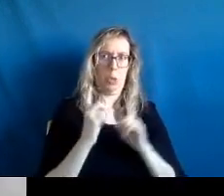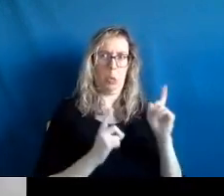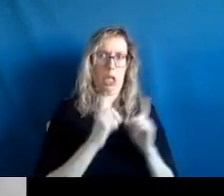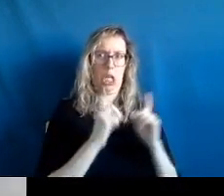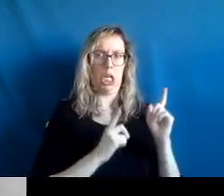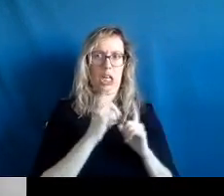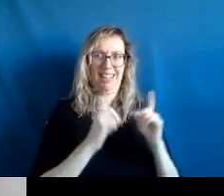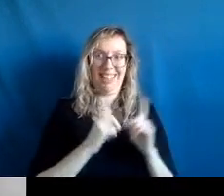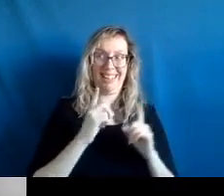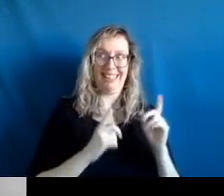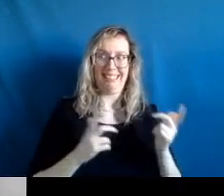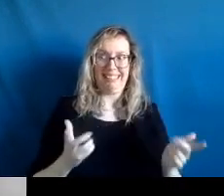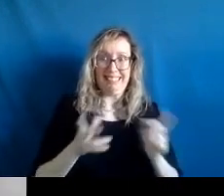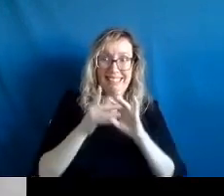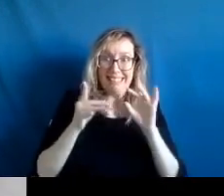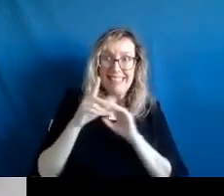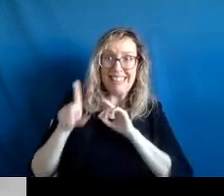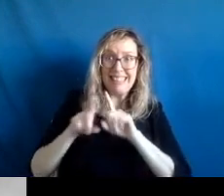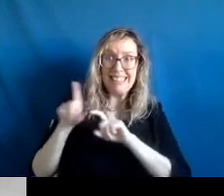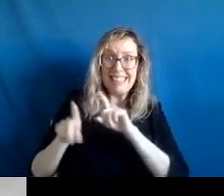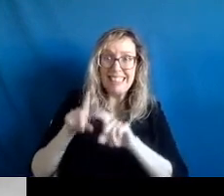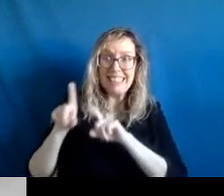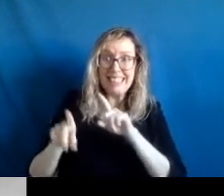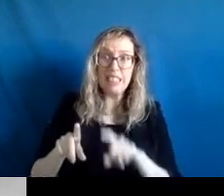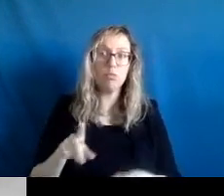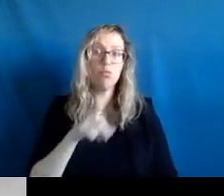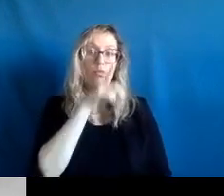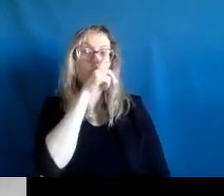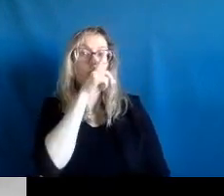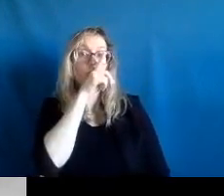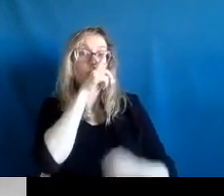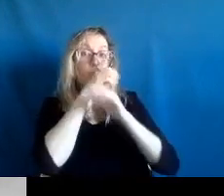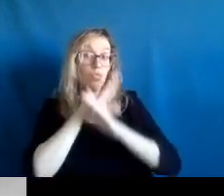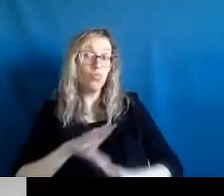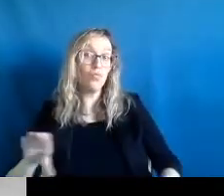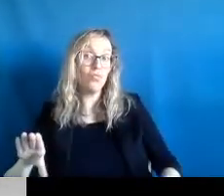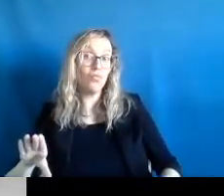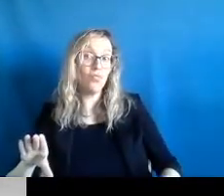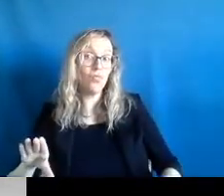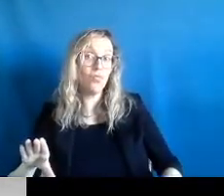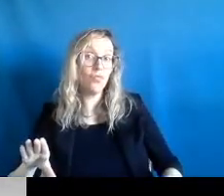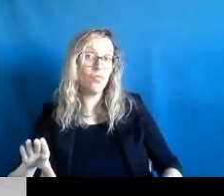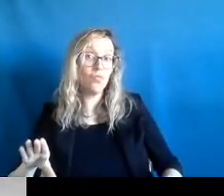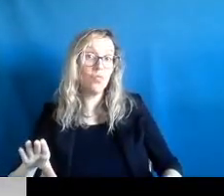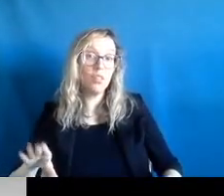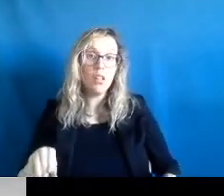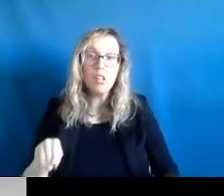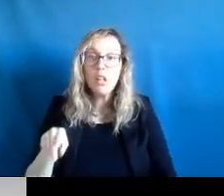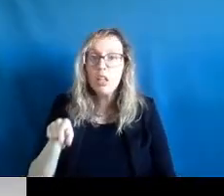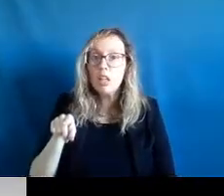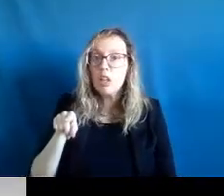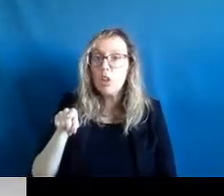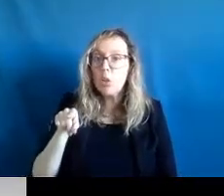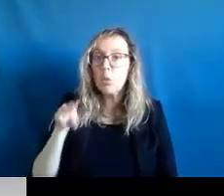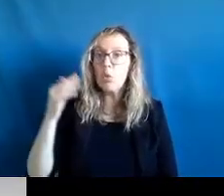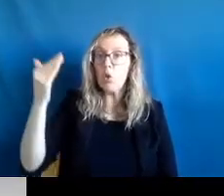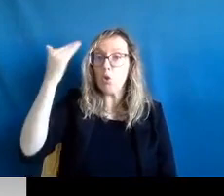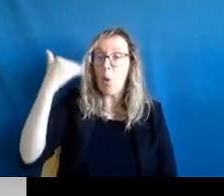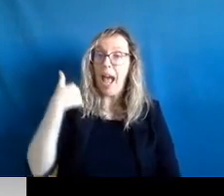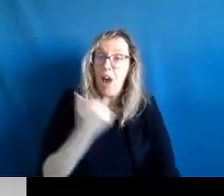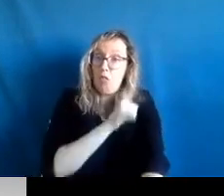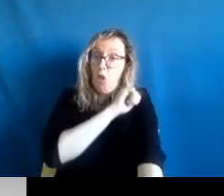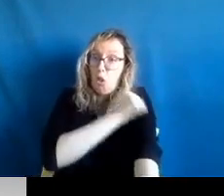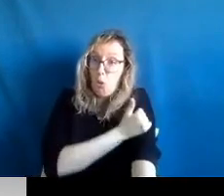didn't answer, so Pilate said, "You won't speak to me? Don't you know that I have authority to release you